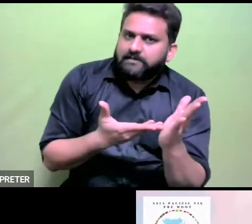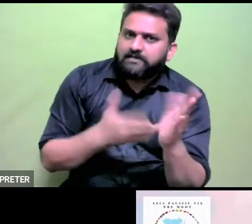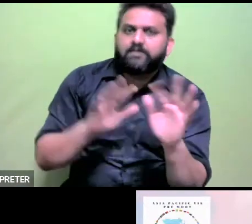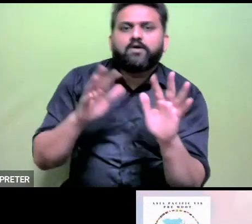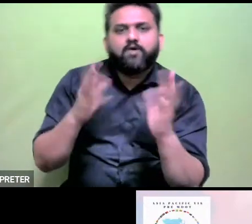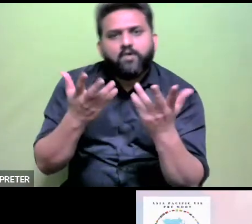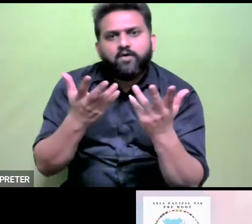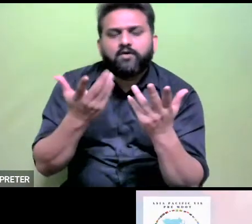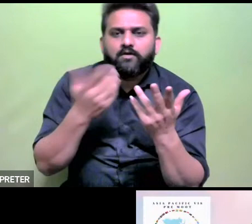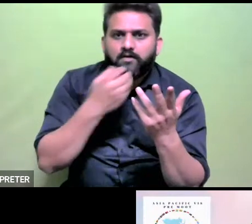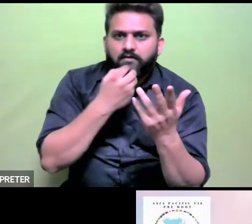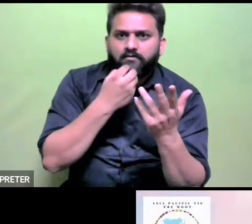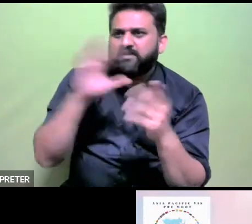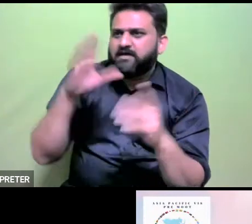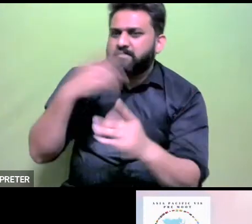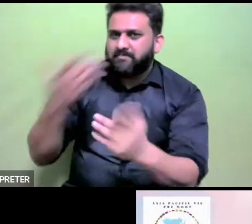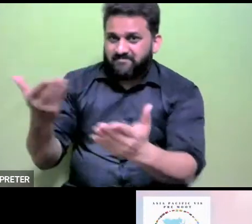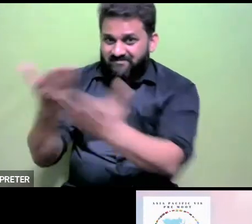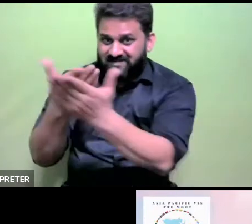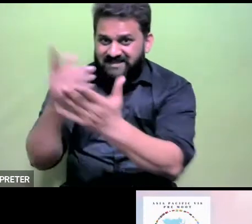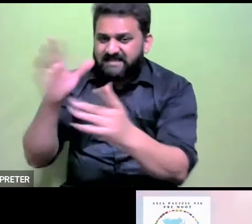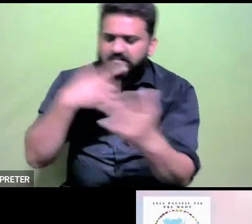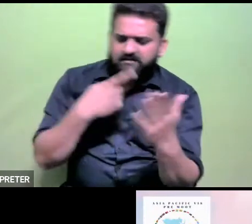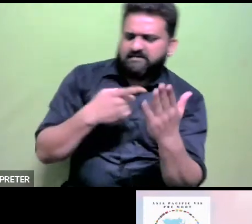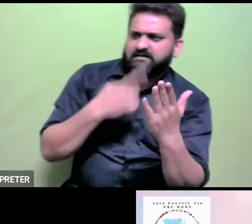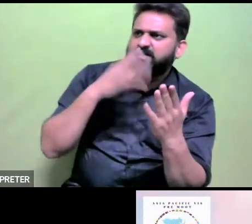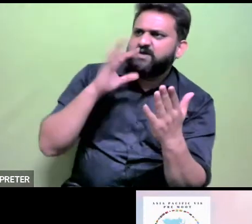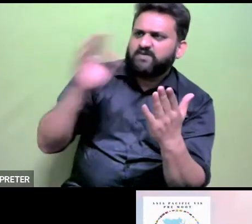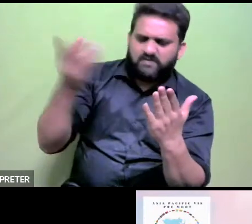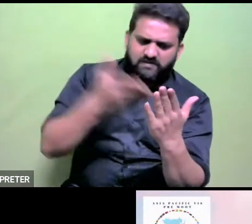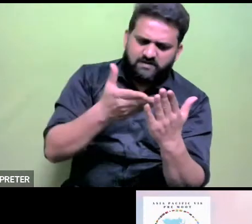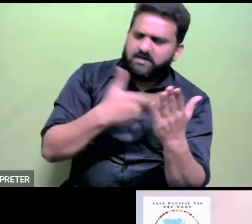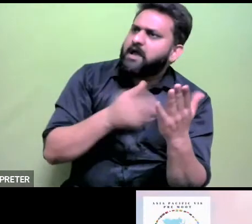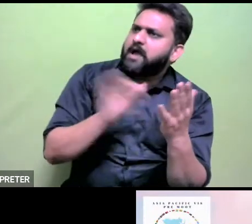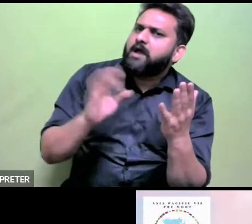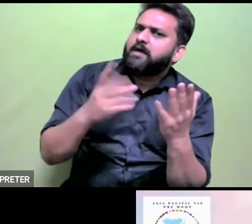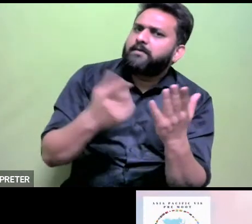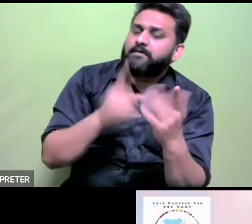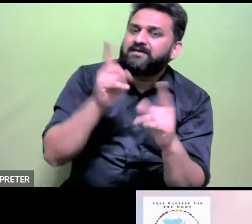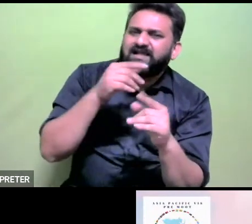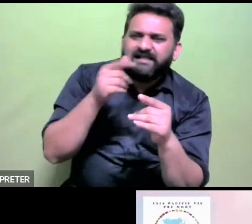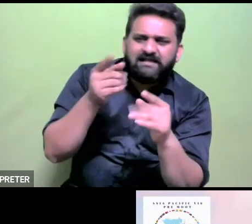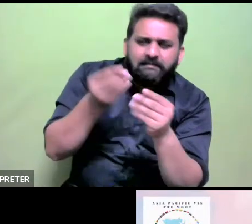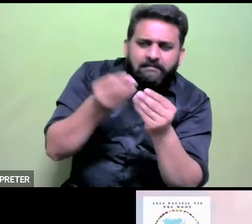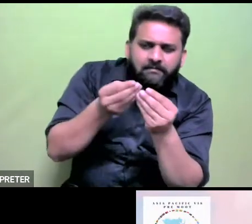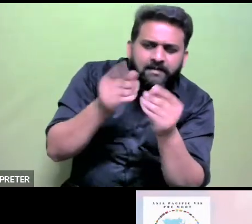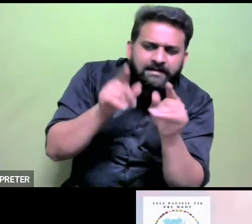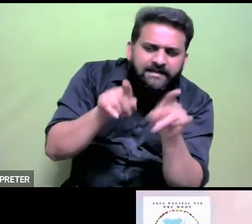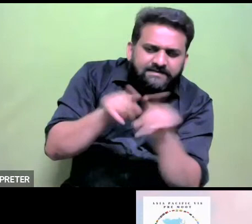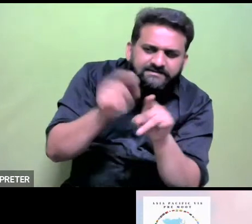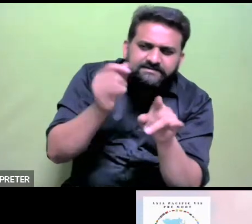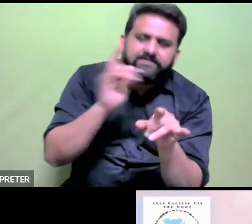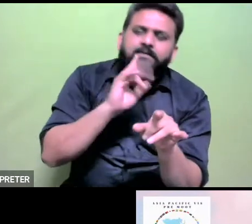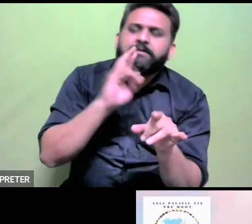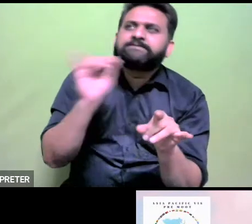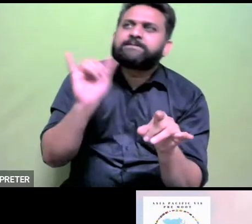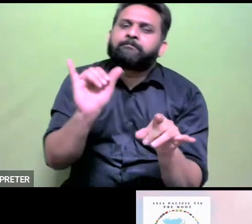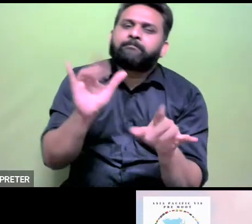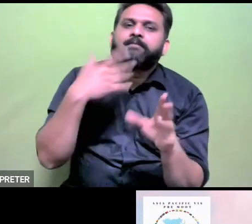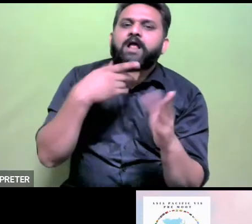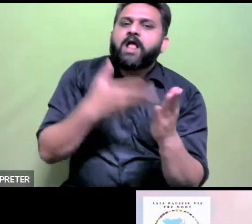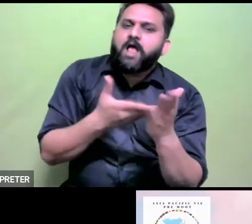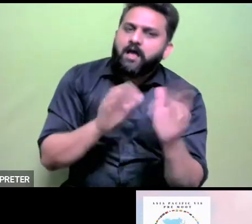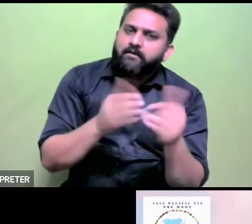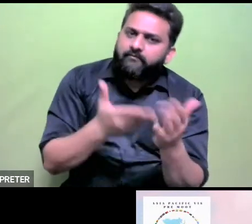I'm afraid, Mr. Arbitrator, this fact is not there. The closest thing is this. And then you can say, and actually this will give